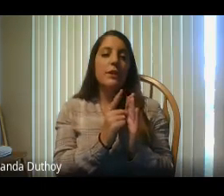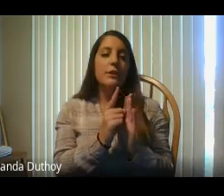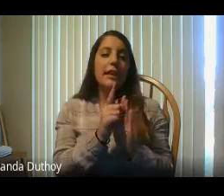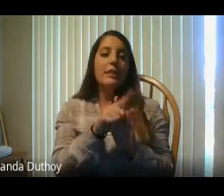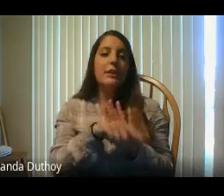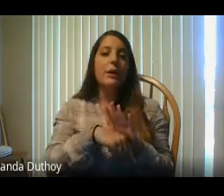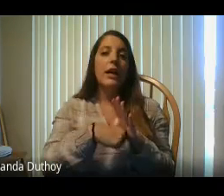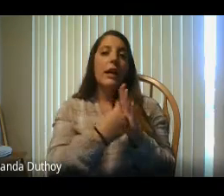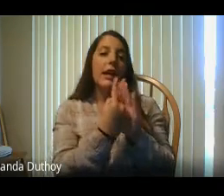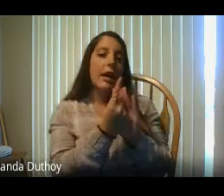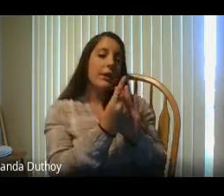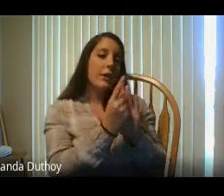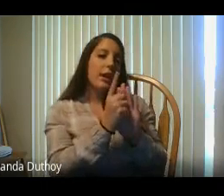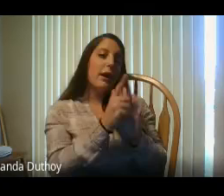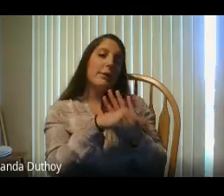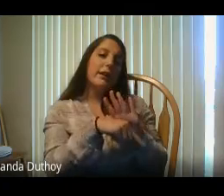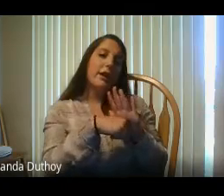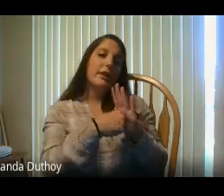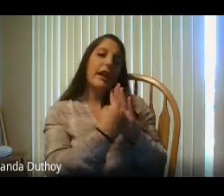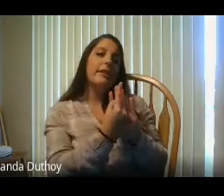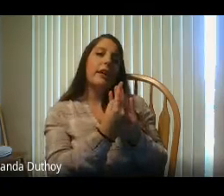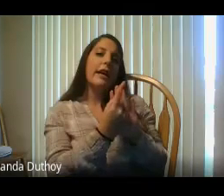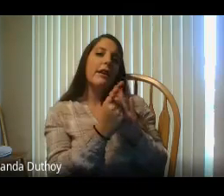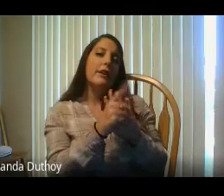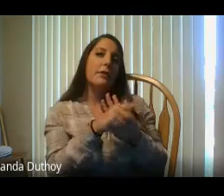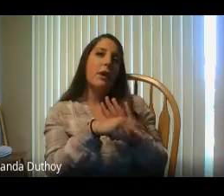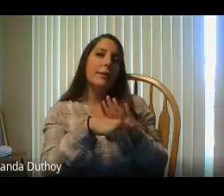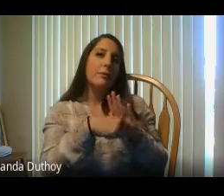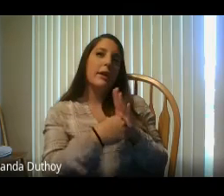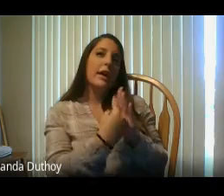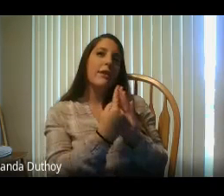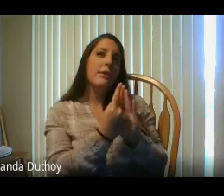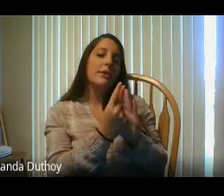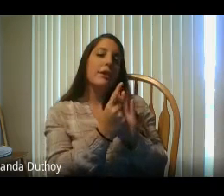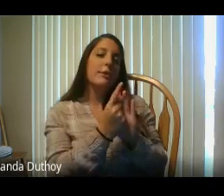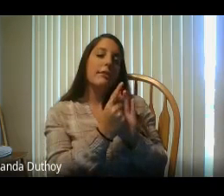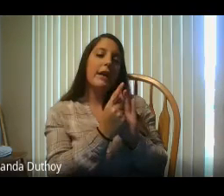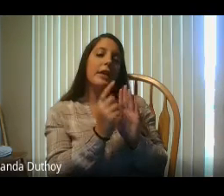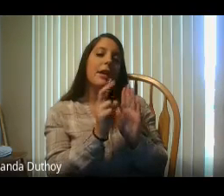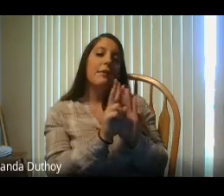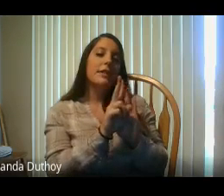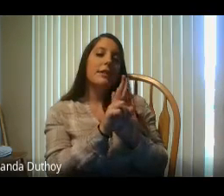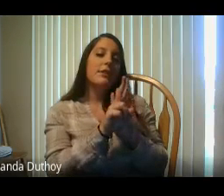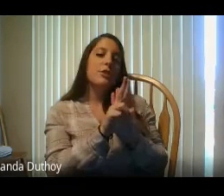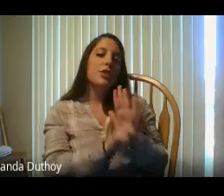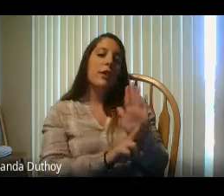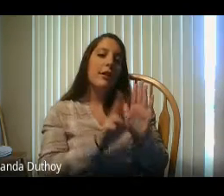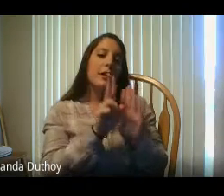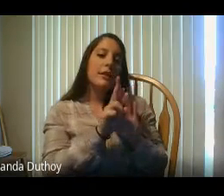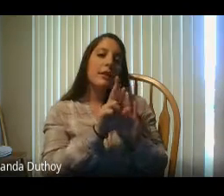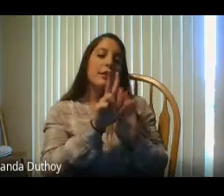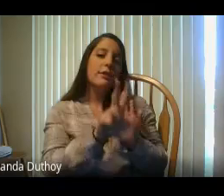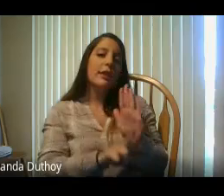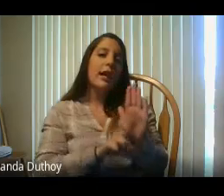incorporated, numbers 1 through 9. So an hour goes all the way around the clock, right? It was 1 hour, it goes all the way around. Was it